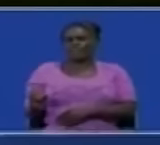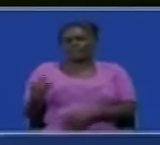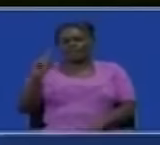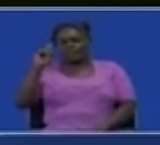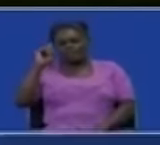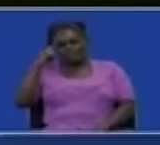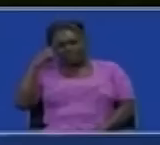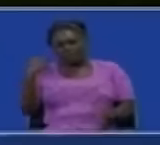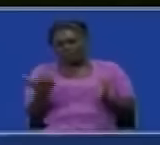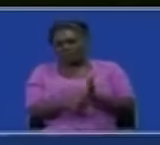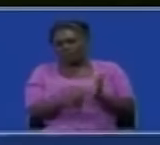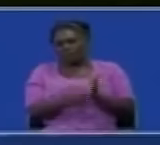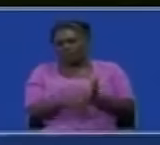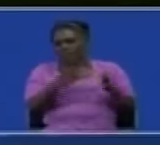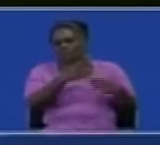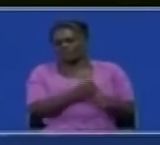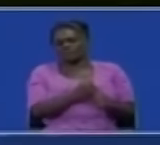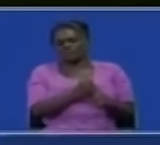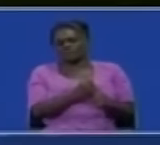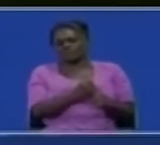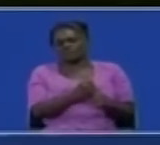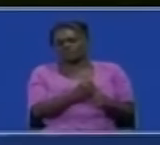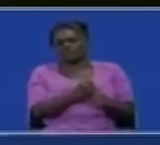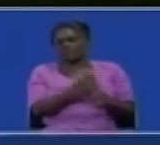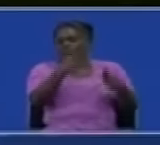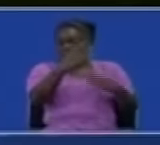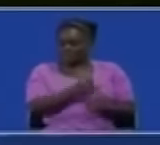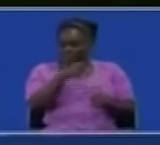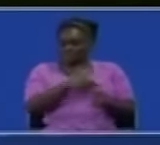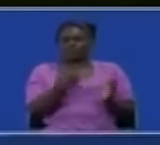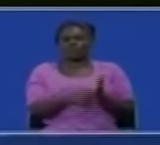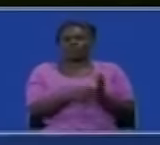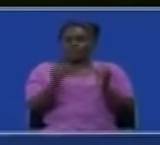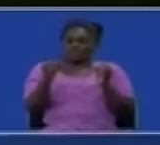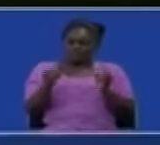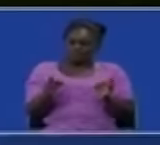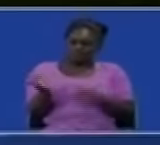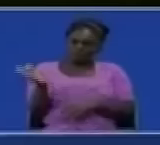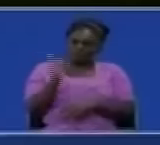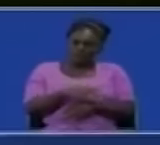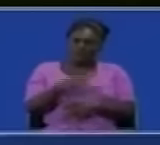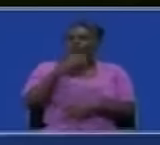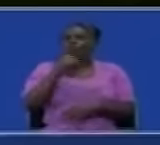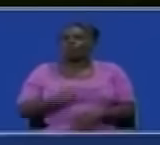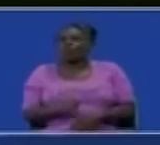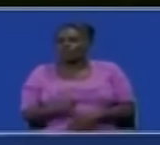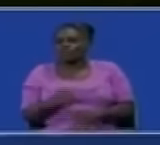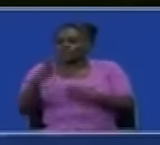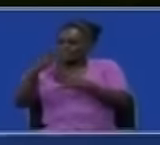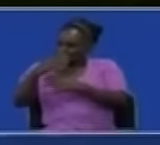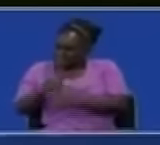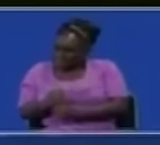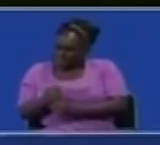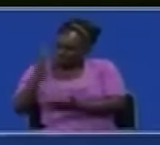think the problem here is trust. The problem is, if we were to go back to manual, do we trust